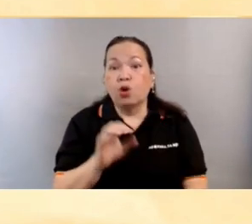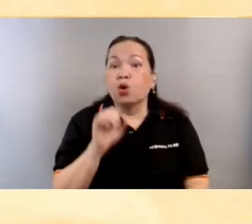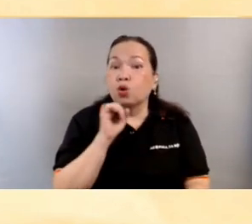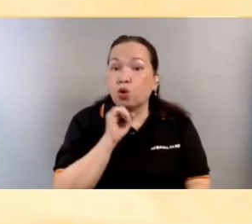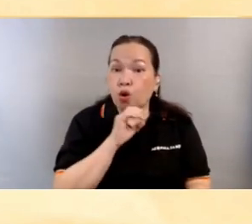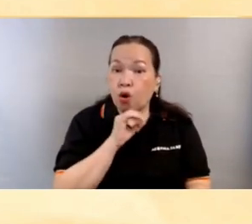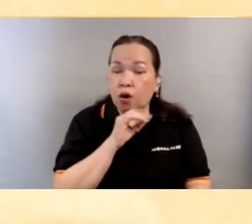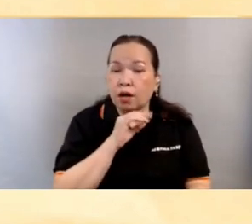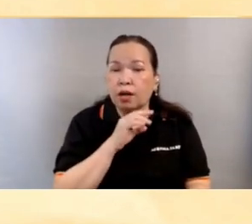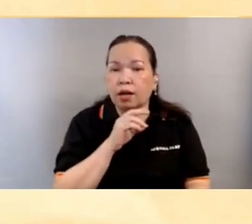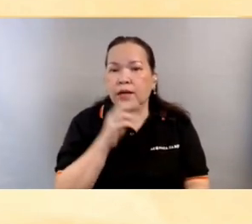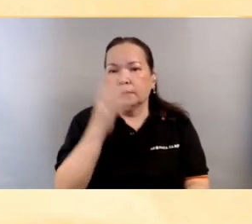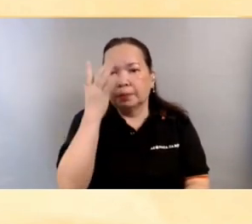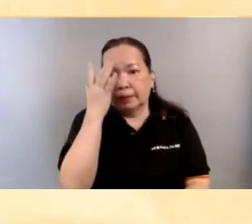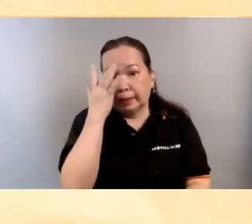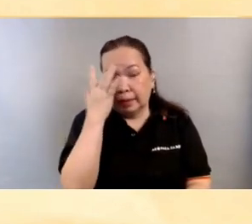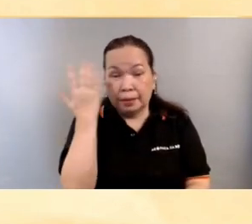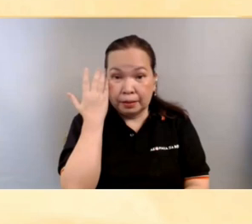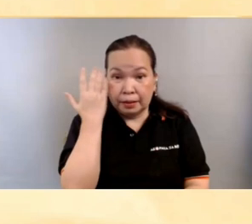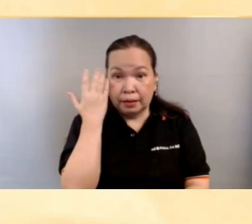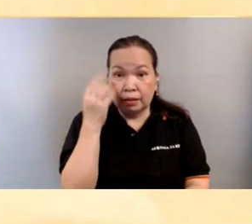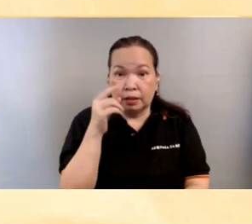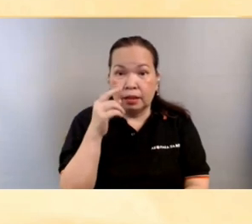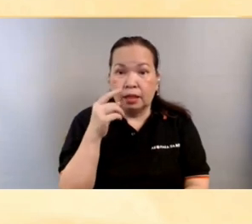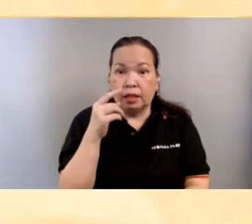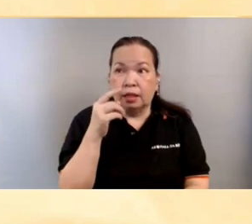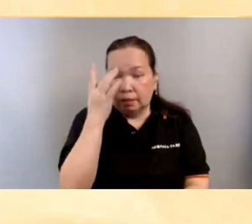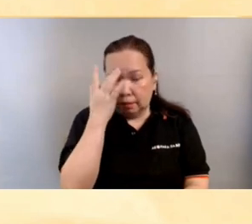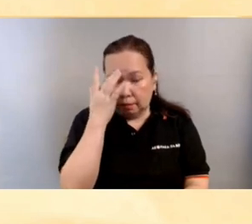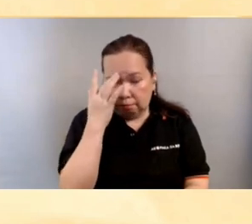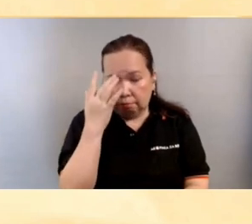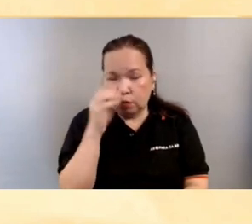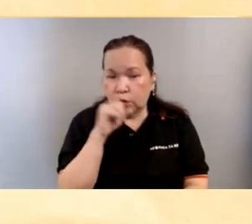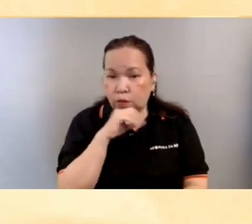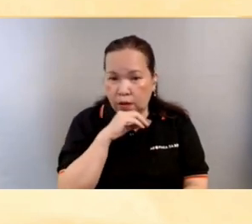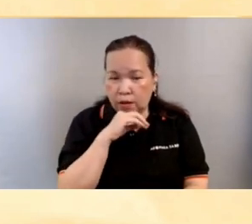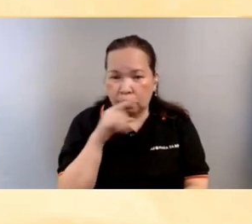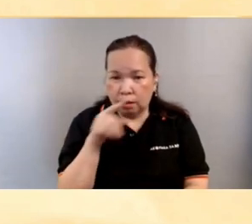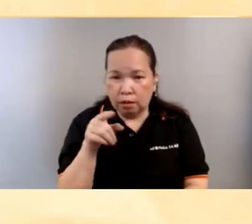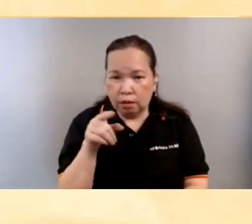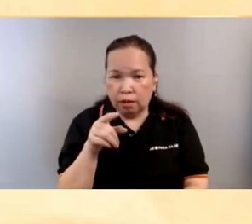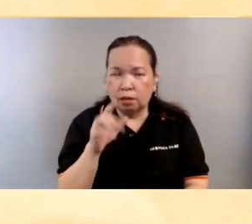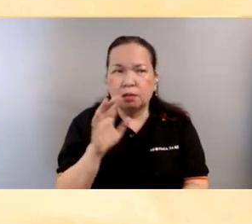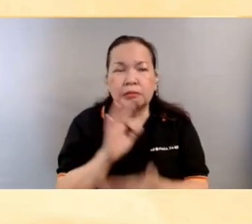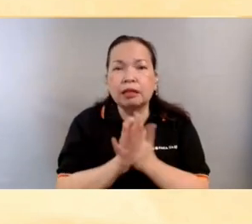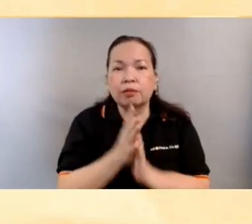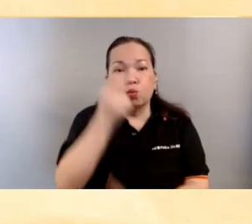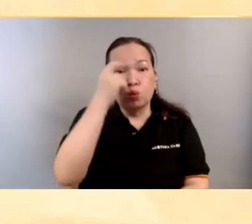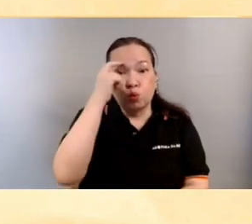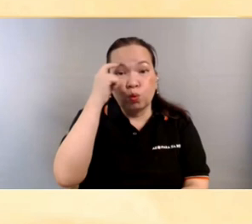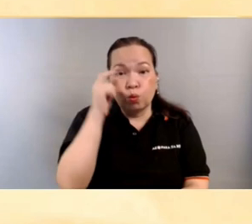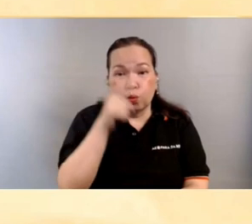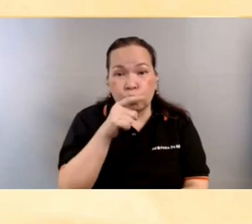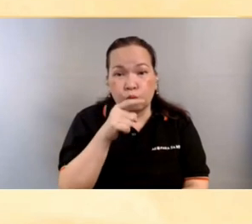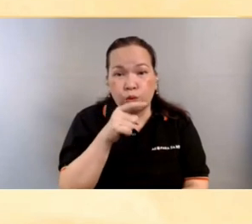and sick dies, I'm not saying that's not painful, but that can be a simple trauma that and a grieving that